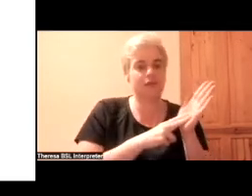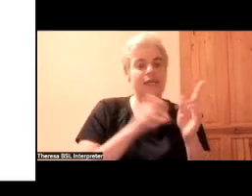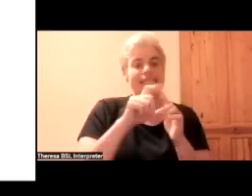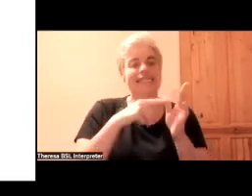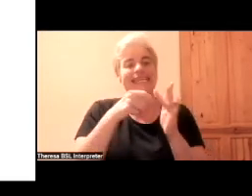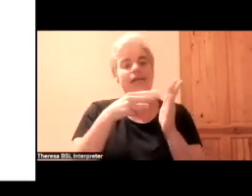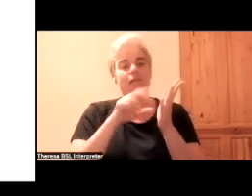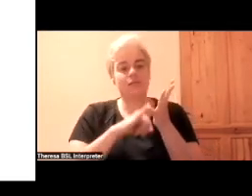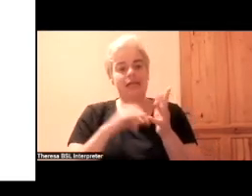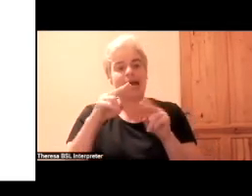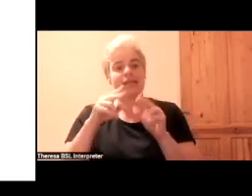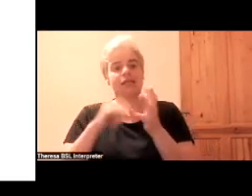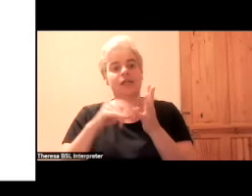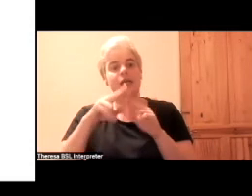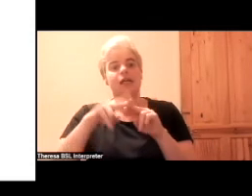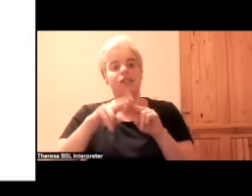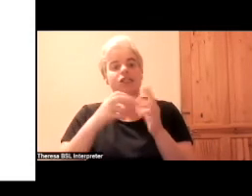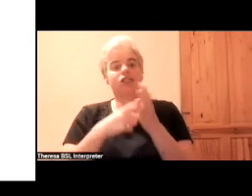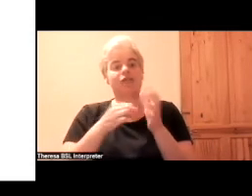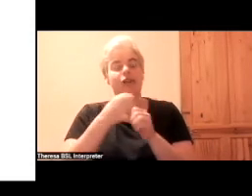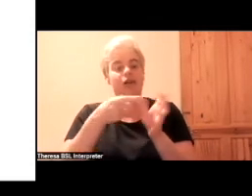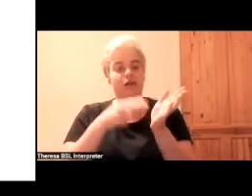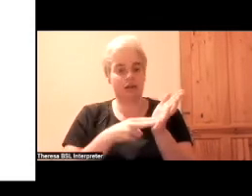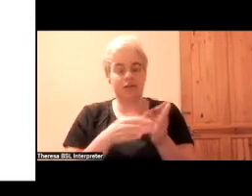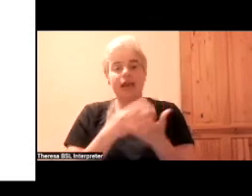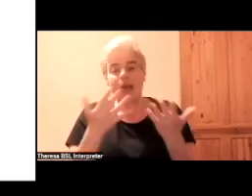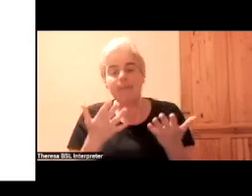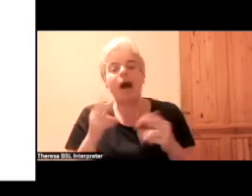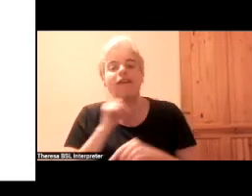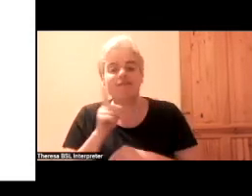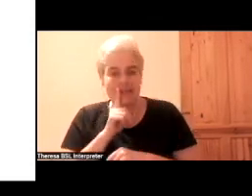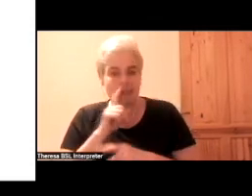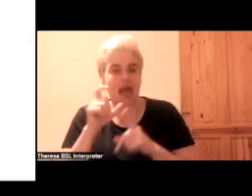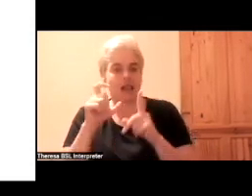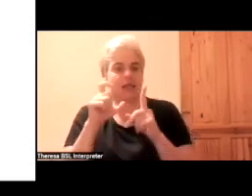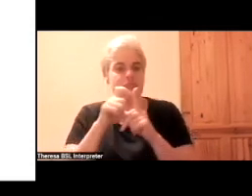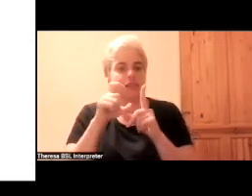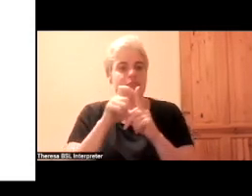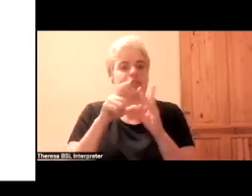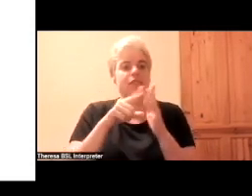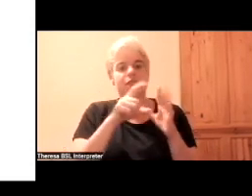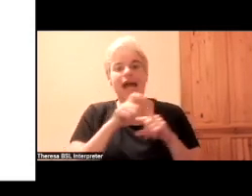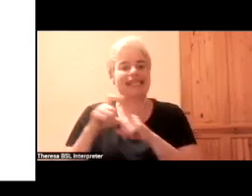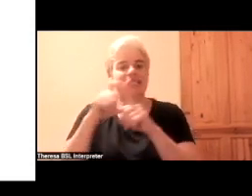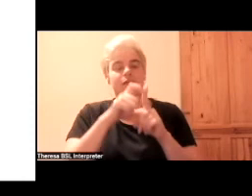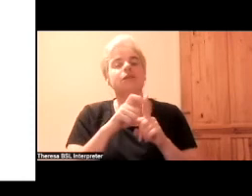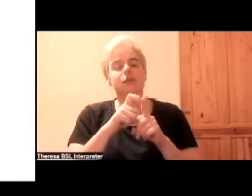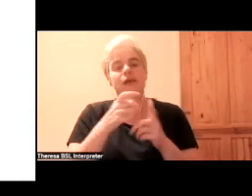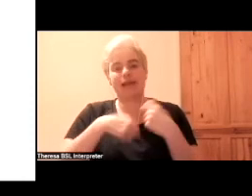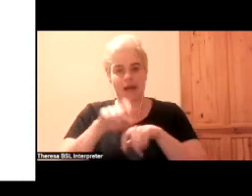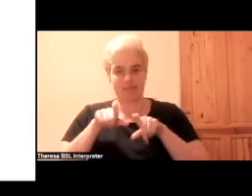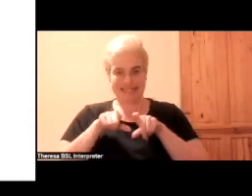up, the numbers of female diocesans has remained static. Of course, the argument would go that one wouldn't